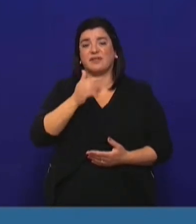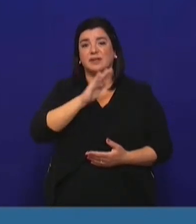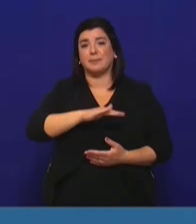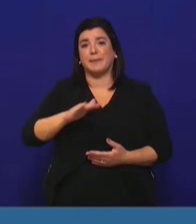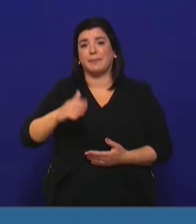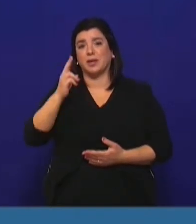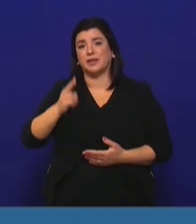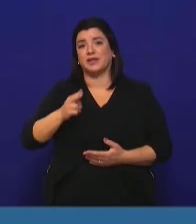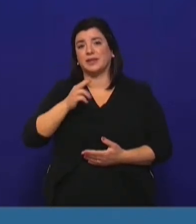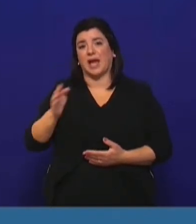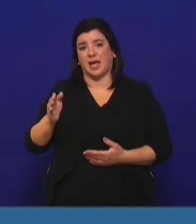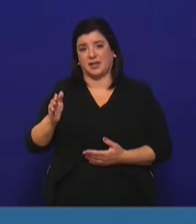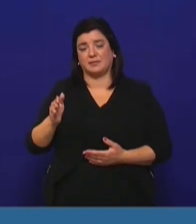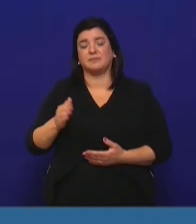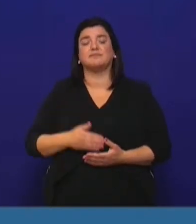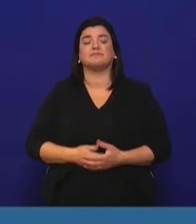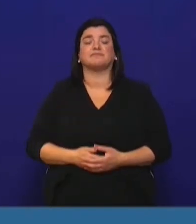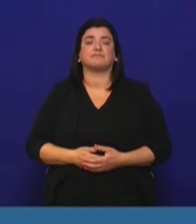are